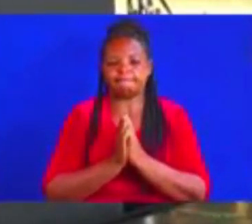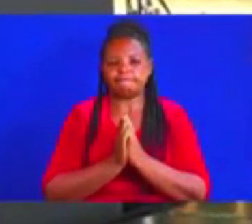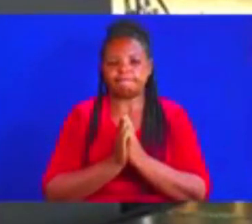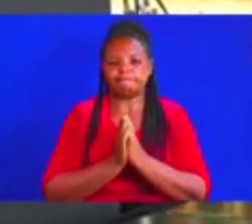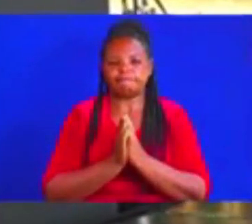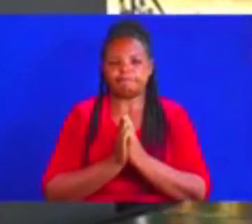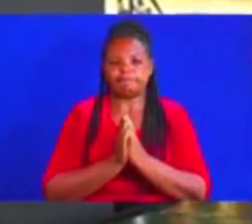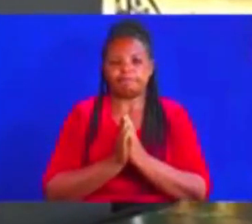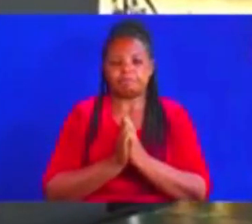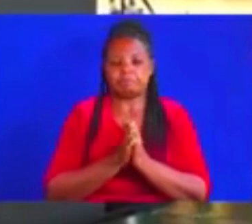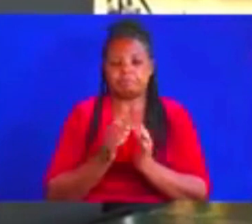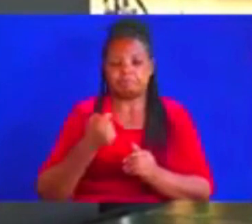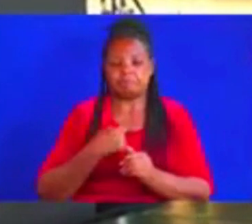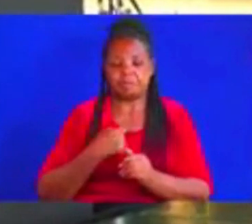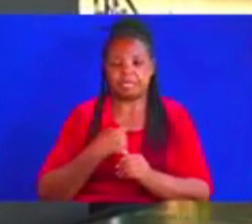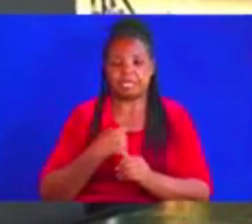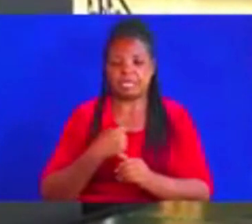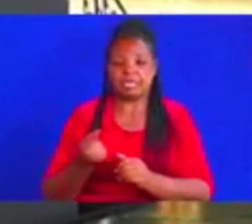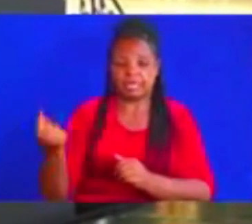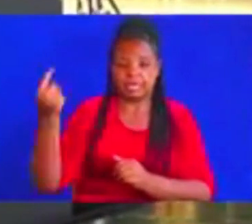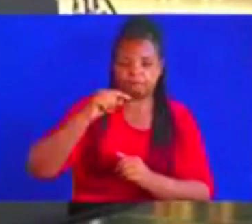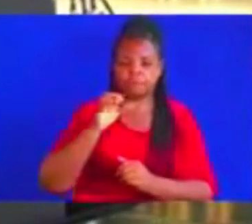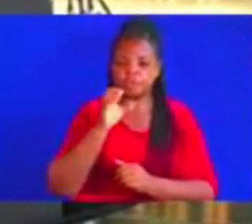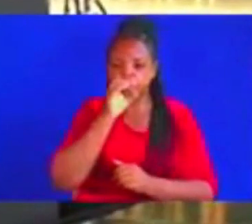Ask him to speak to your heart.